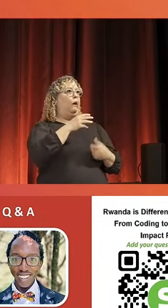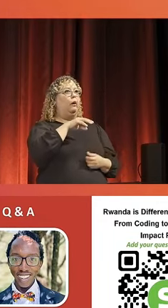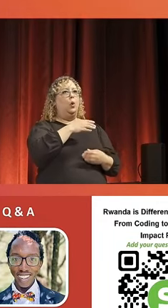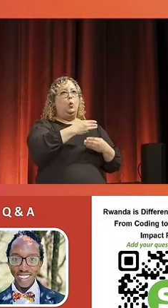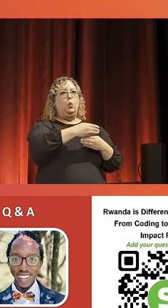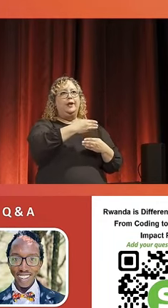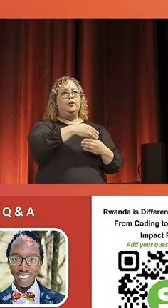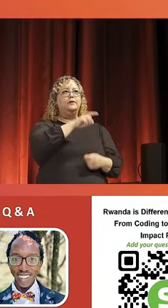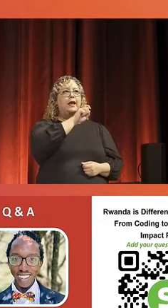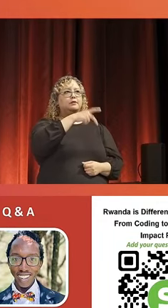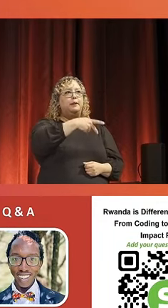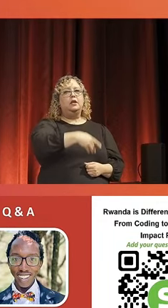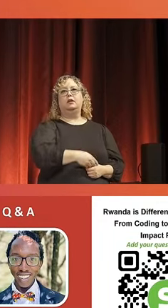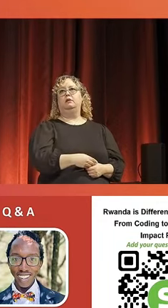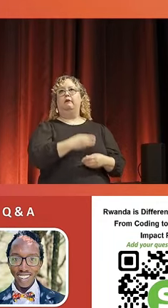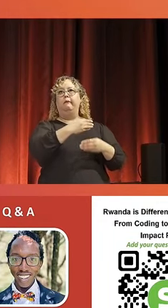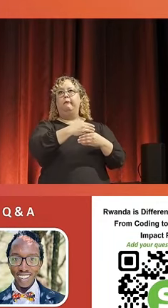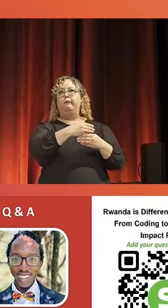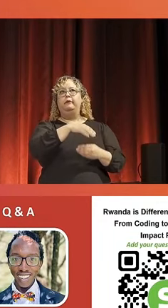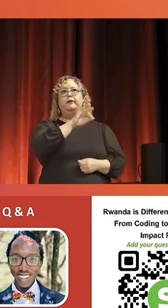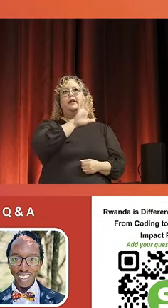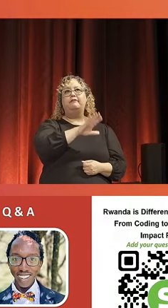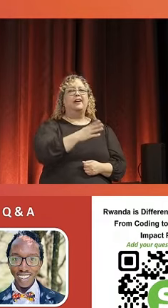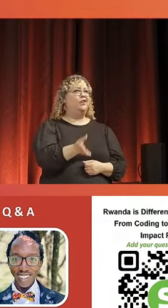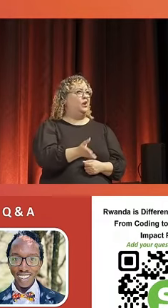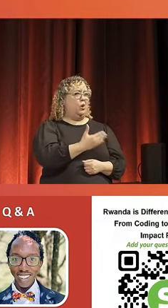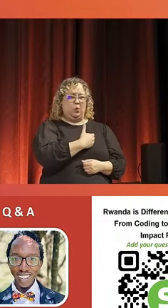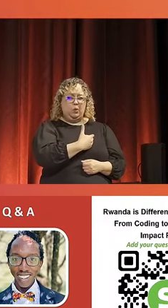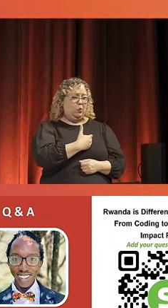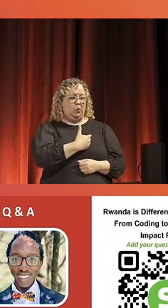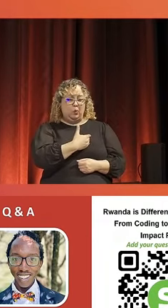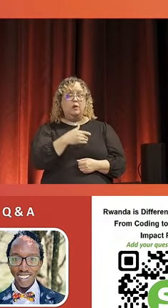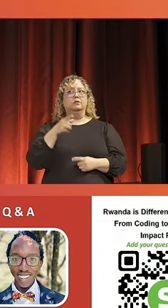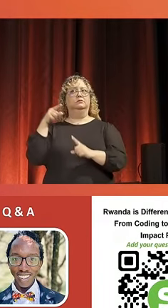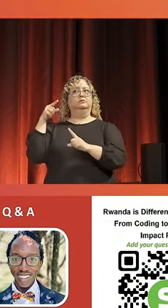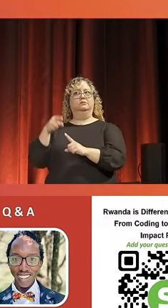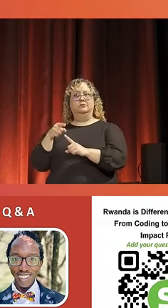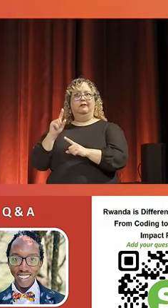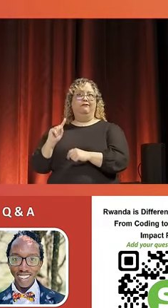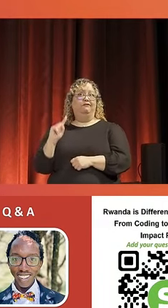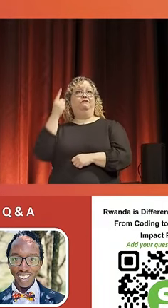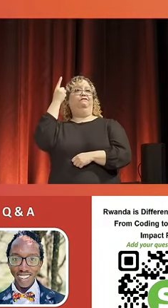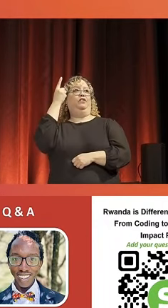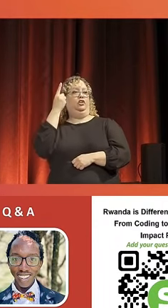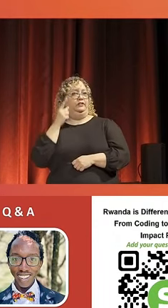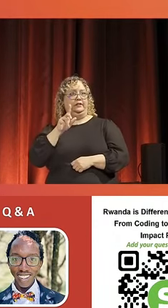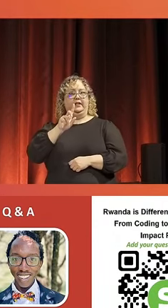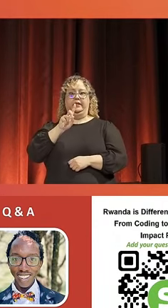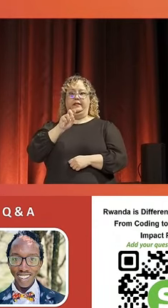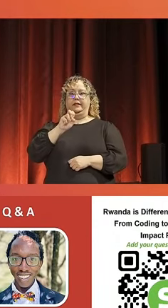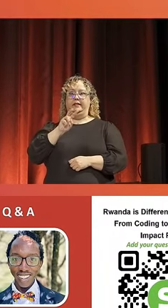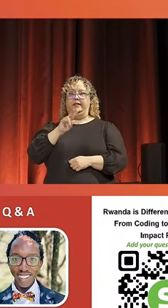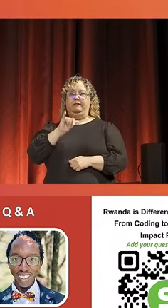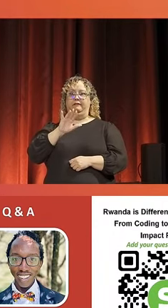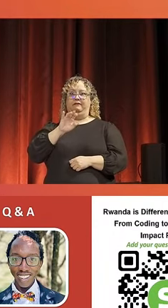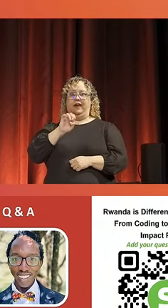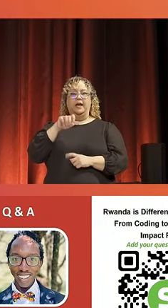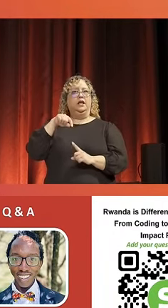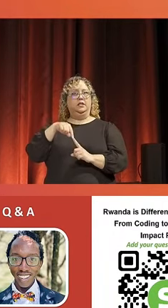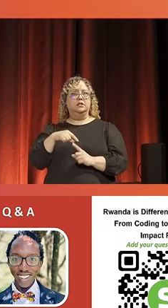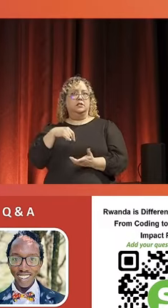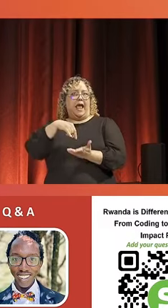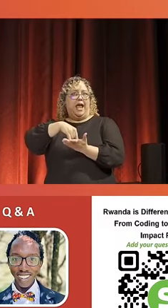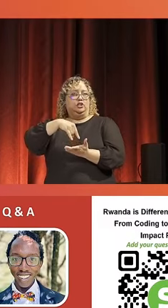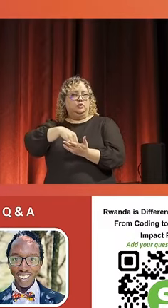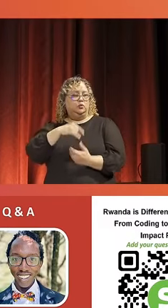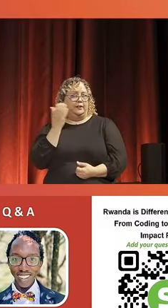They're going straight into a smartphone, and therefore, they don't have this legacy of all